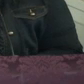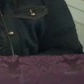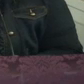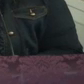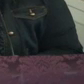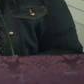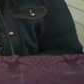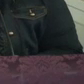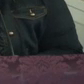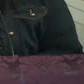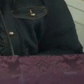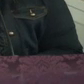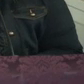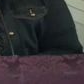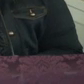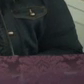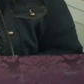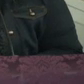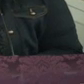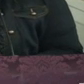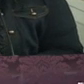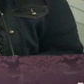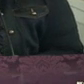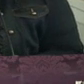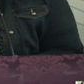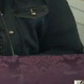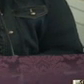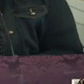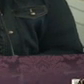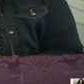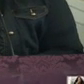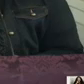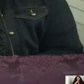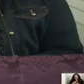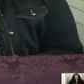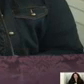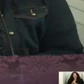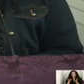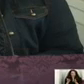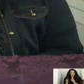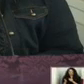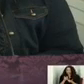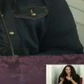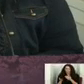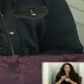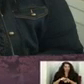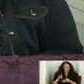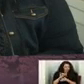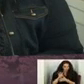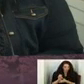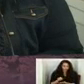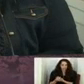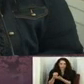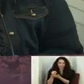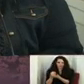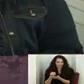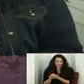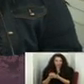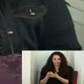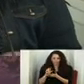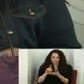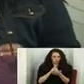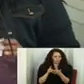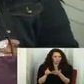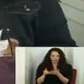to self-determine gender identity and expression, regardless of income or race, and without facing harassment, discrimination,